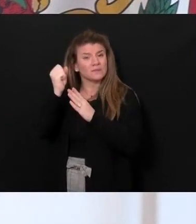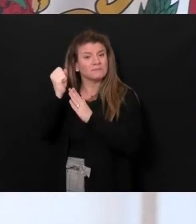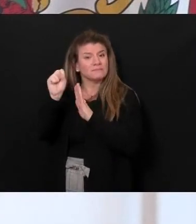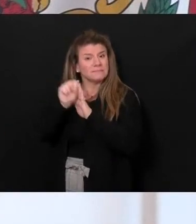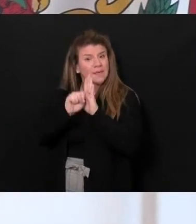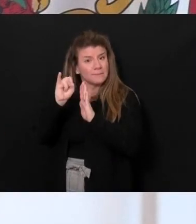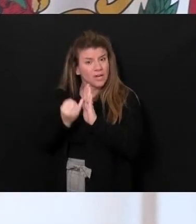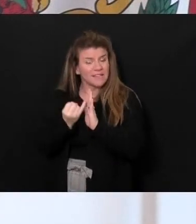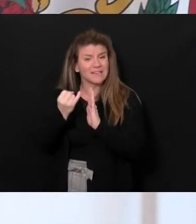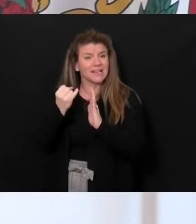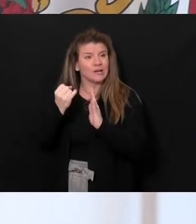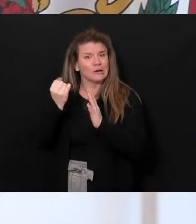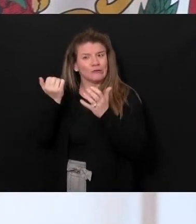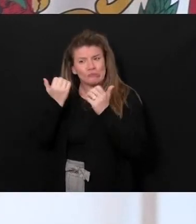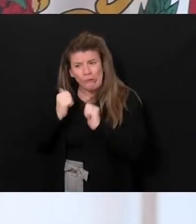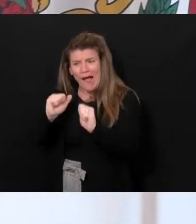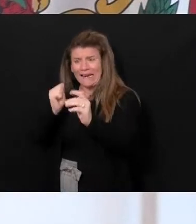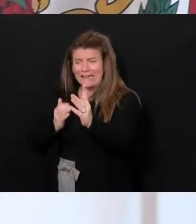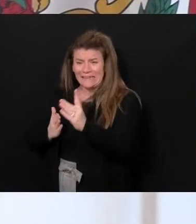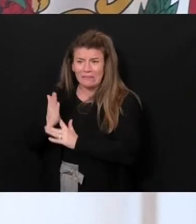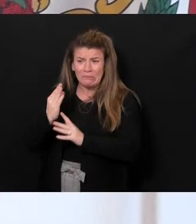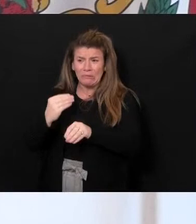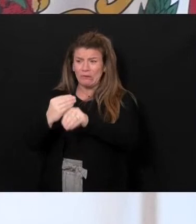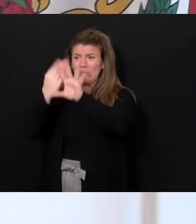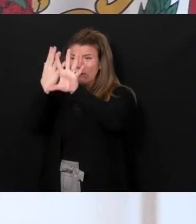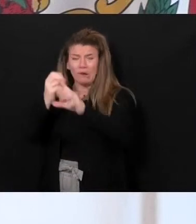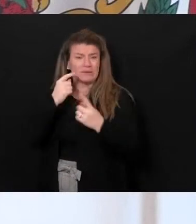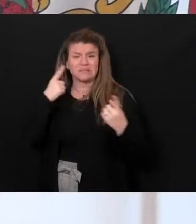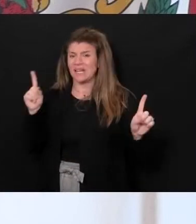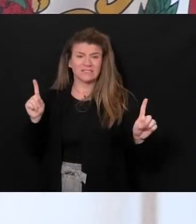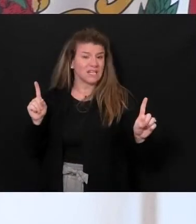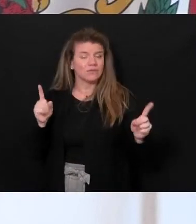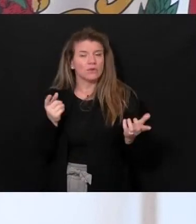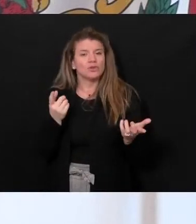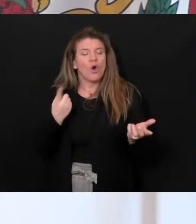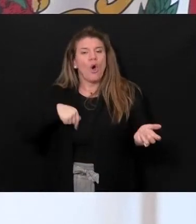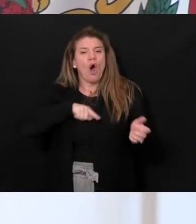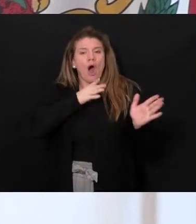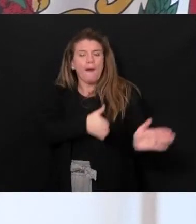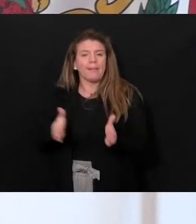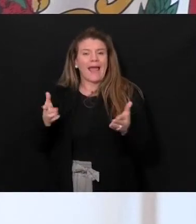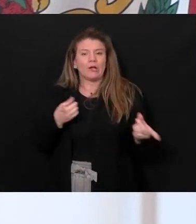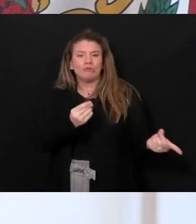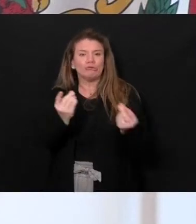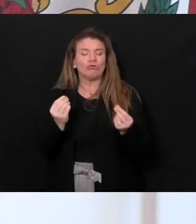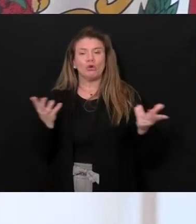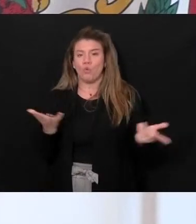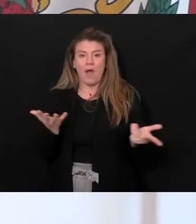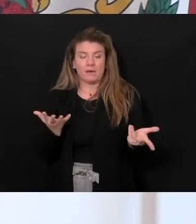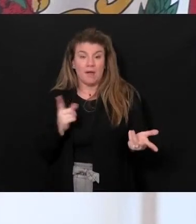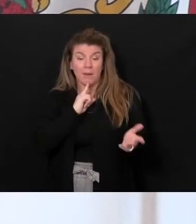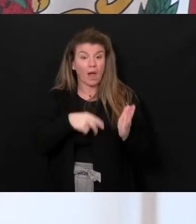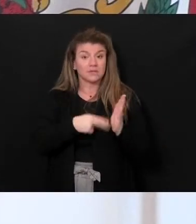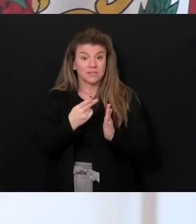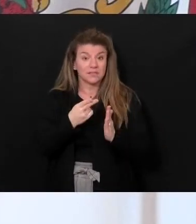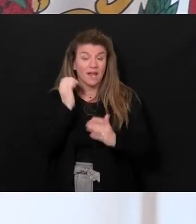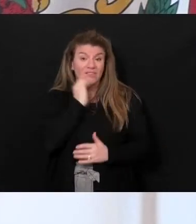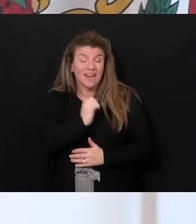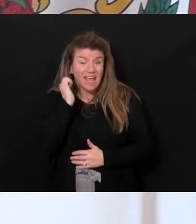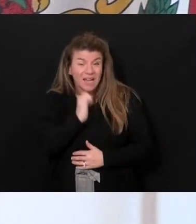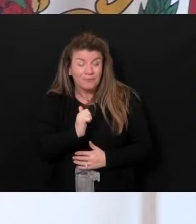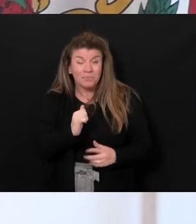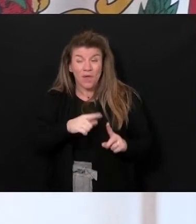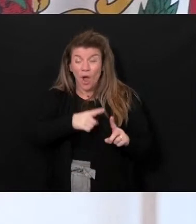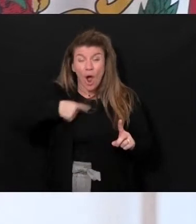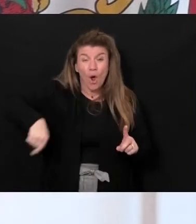remote. So what are we going to do? What are we going to do? I mean, really and truly, at the end of the day, are we just